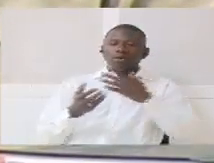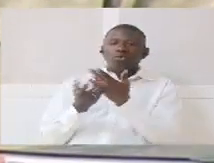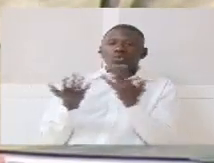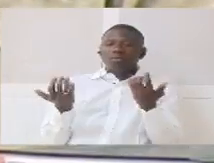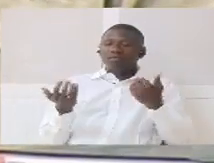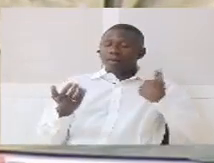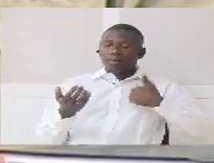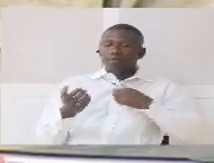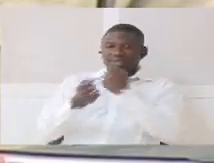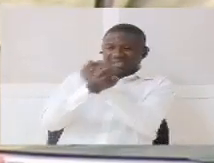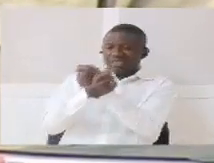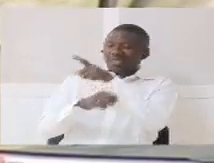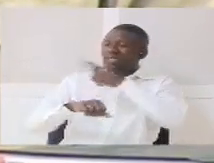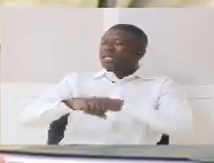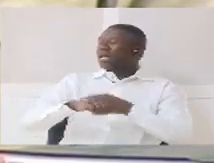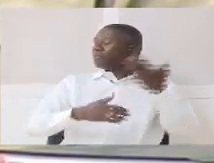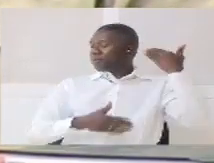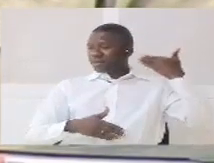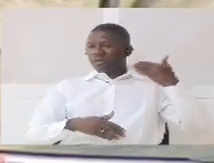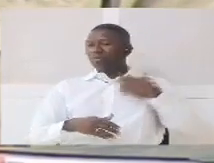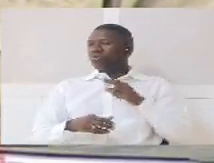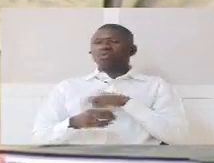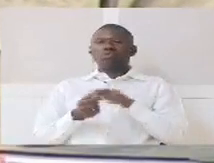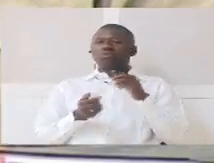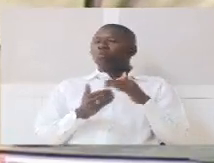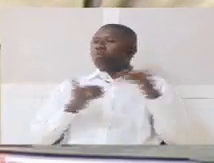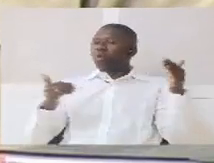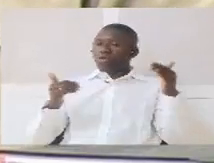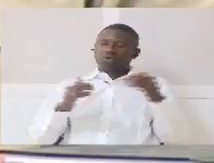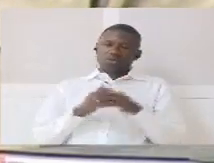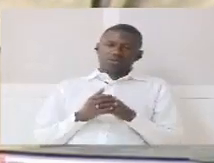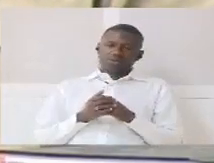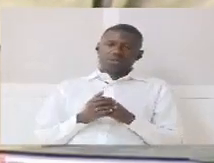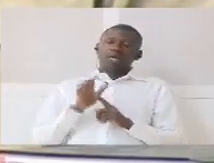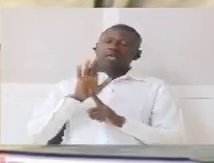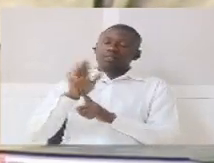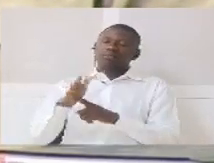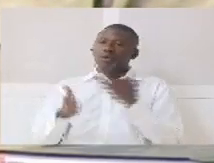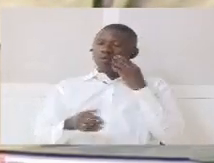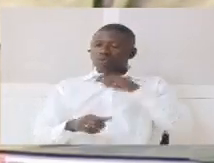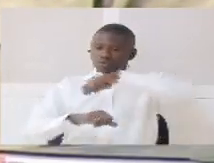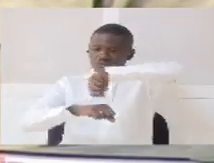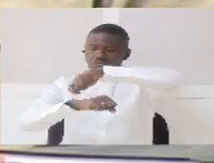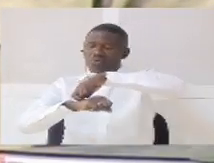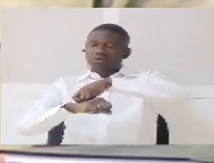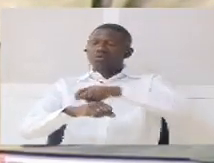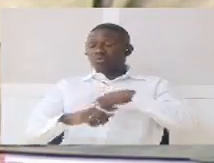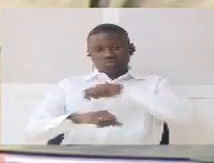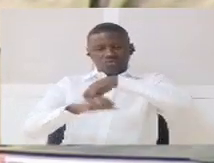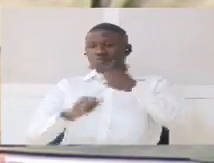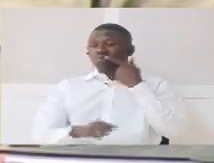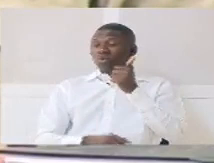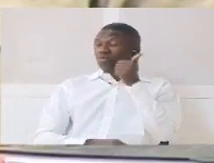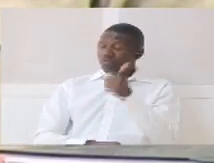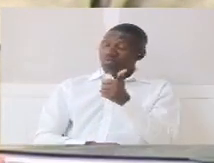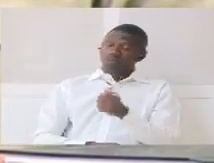time was not much. So if ni efeng otabi drong akakwaliti le. So when you cooked good food. Yeah, but